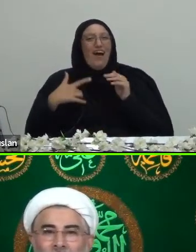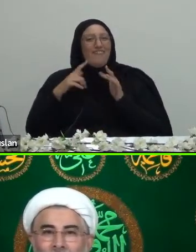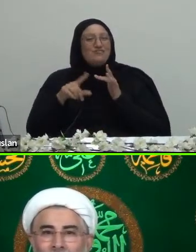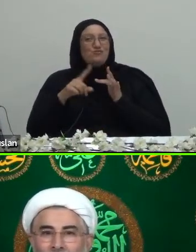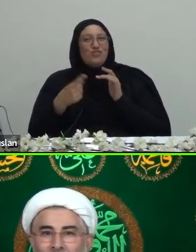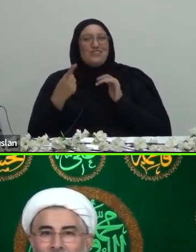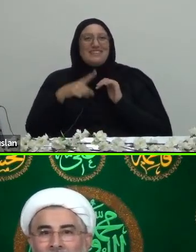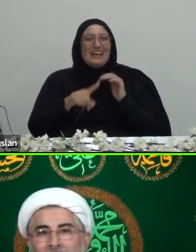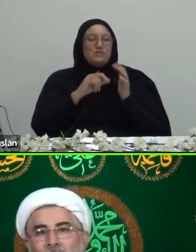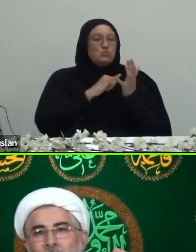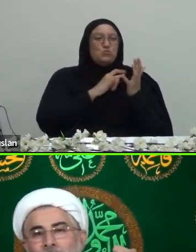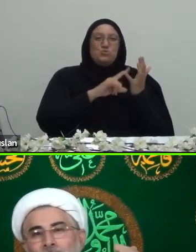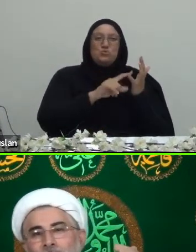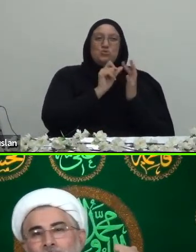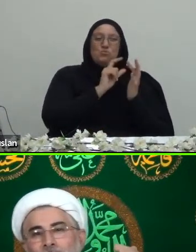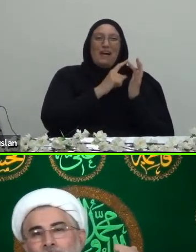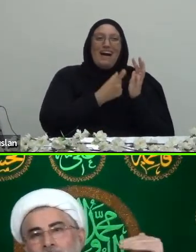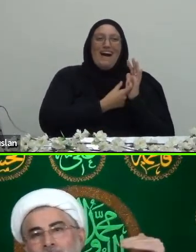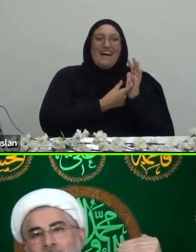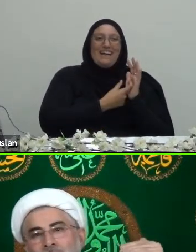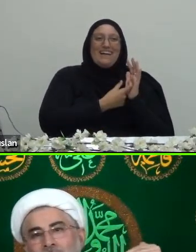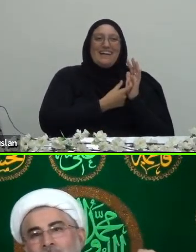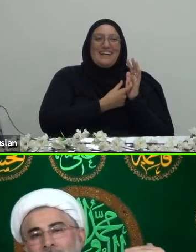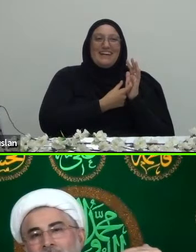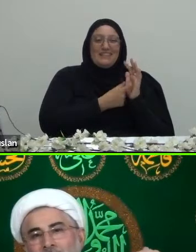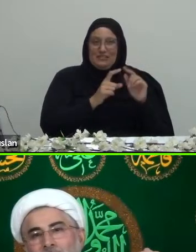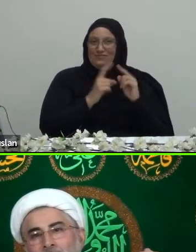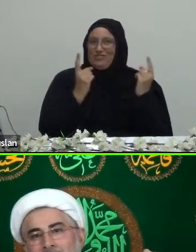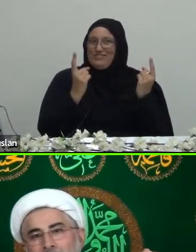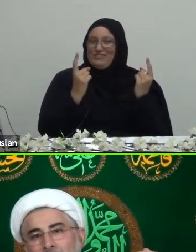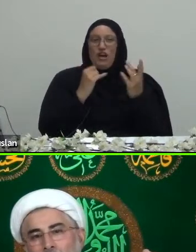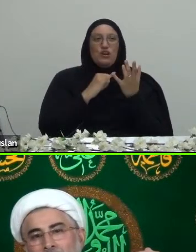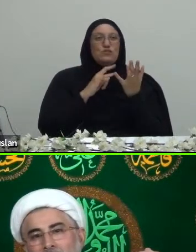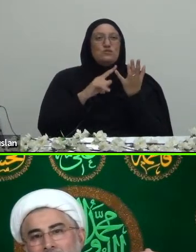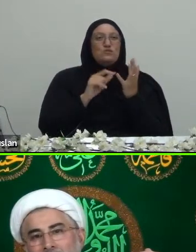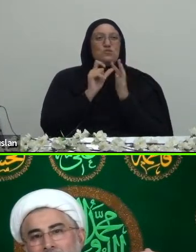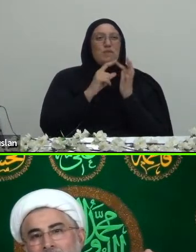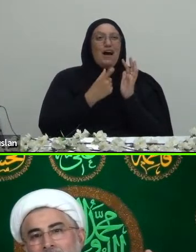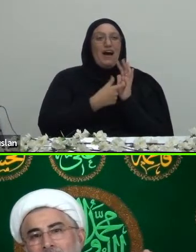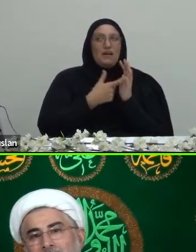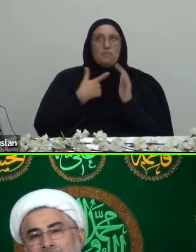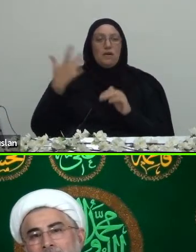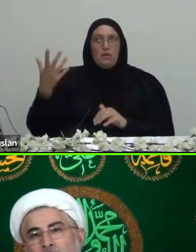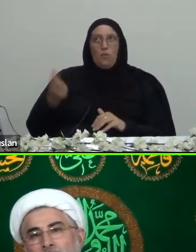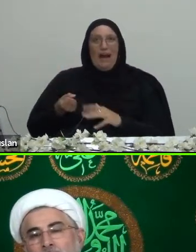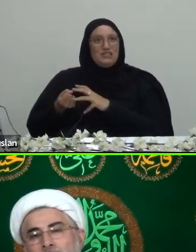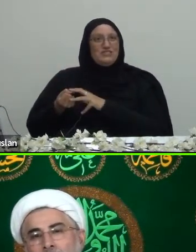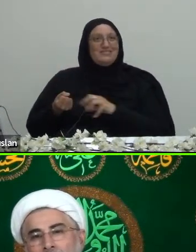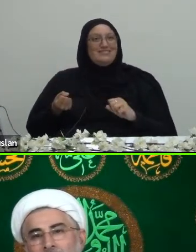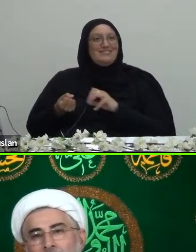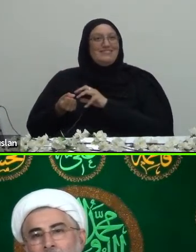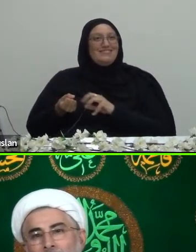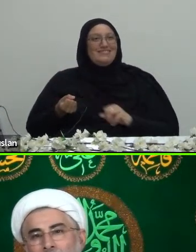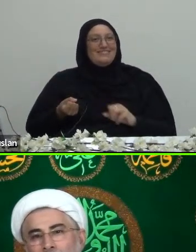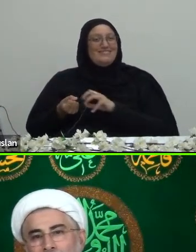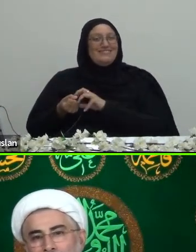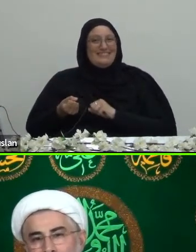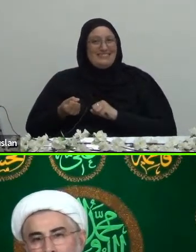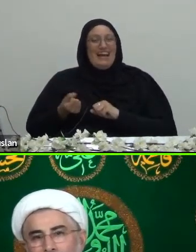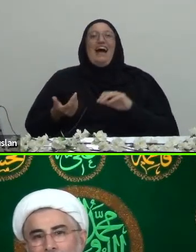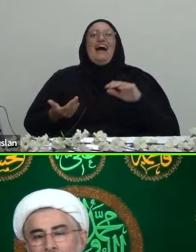and superannuation. Superannuation, because it's deducted from my wages and salary, so it was part of